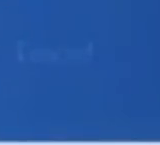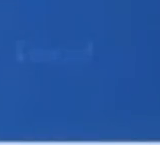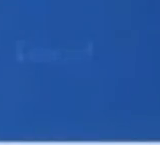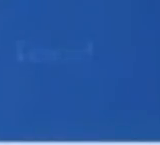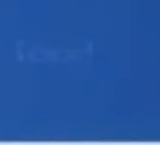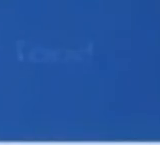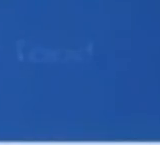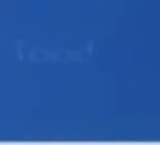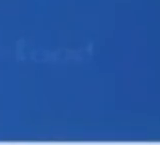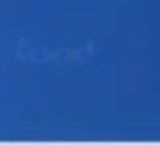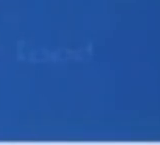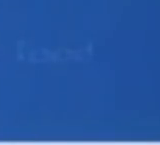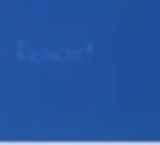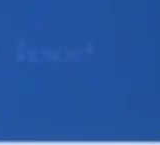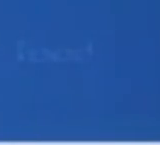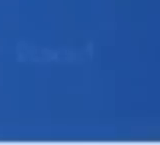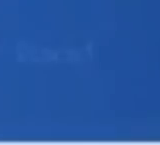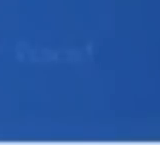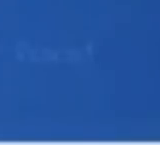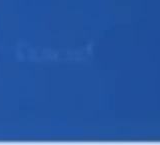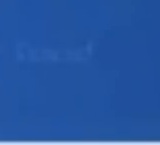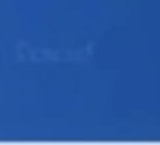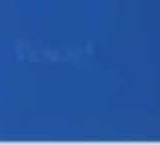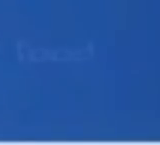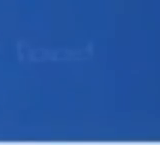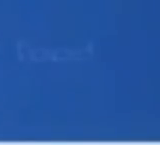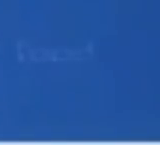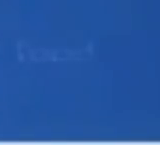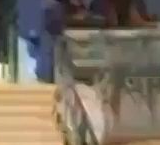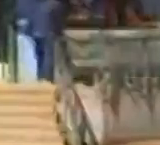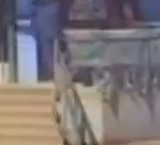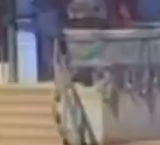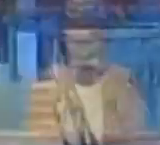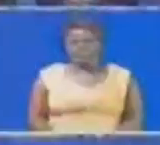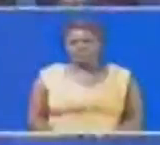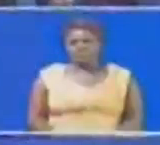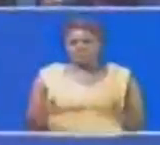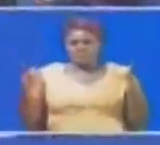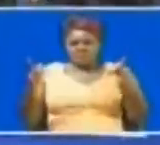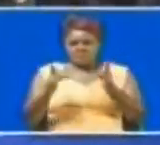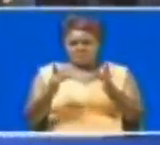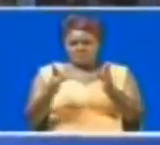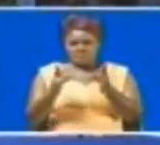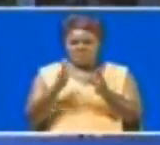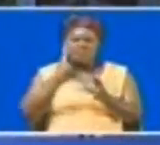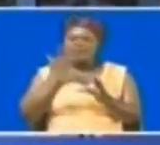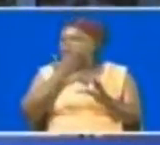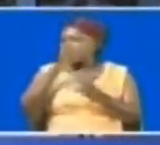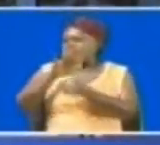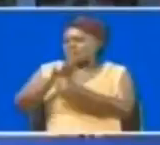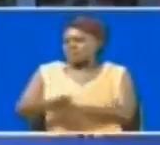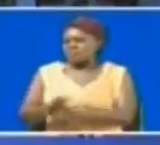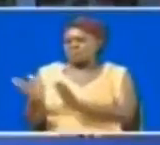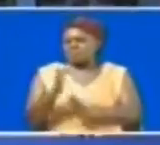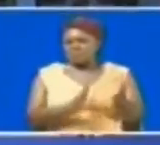events, as we are now focusing on white people to attract our supermarkets." The email, seen as a racist marketing